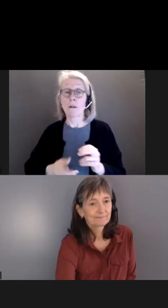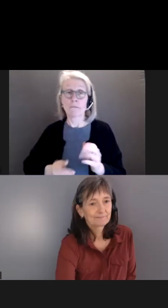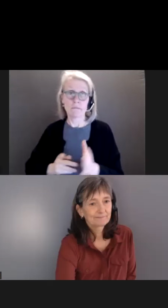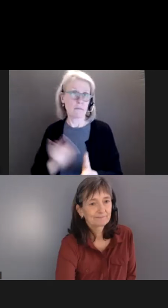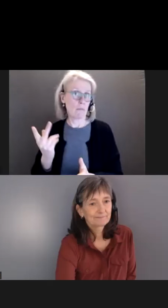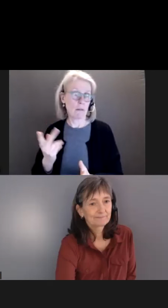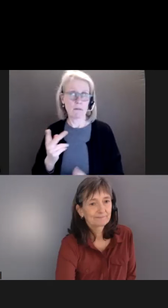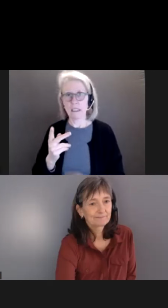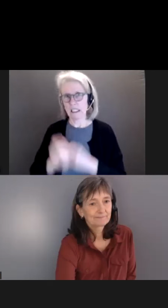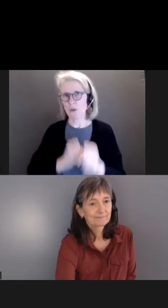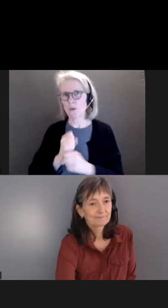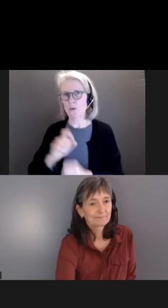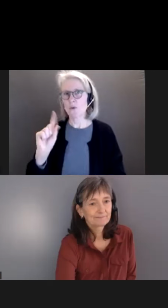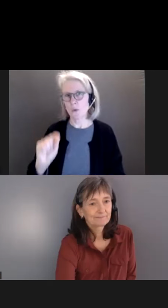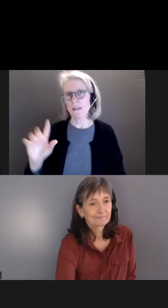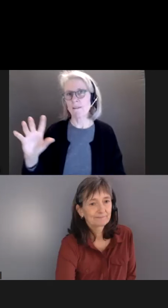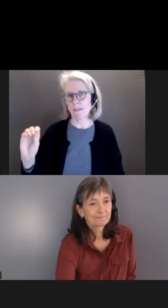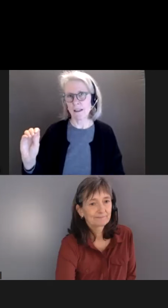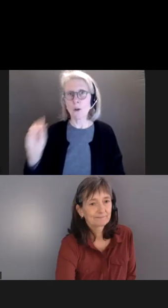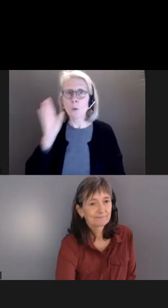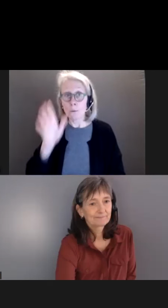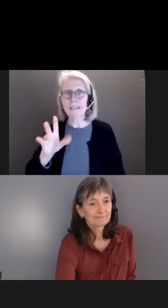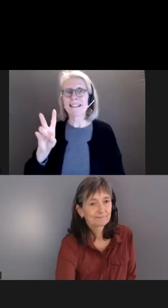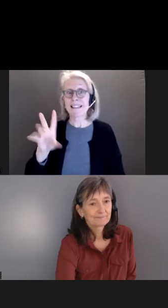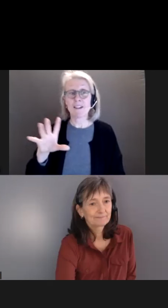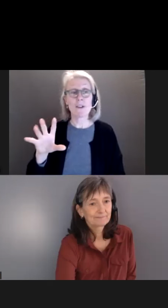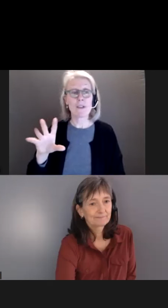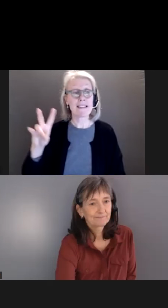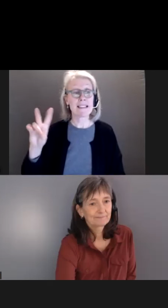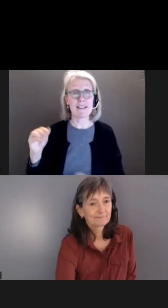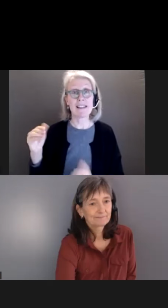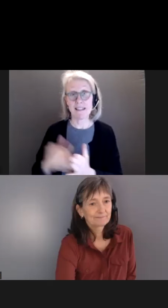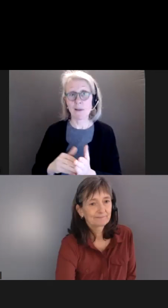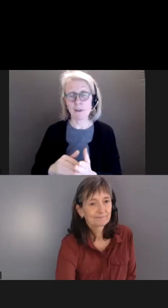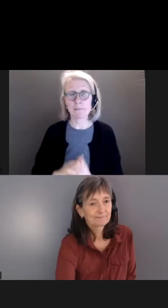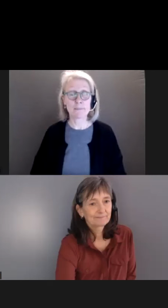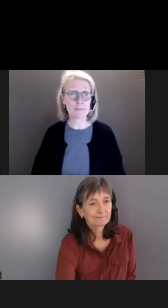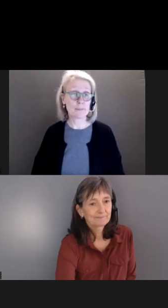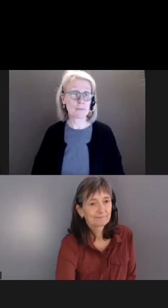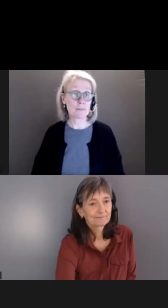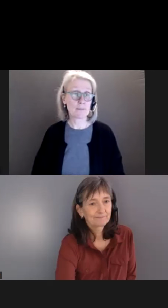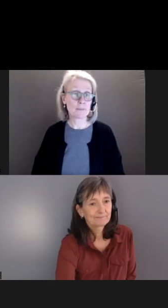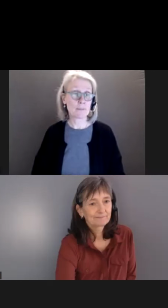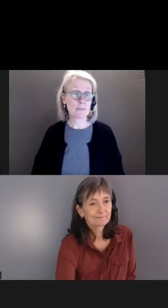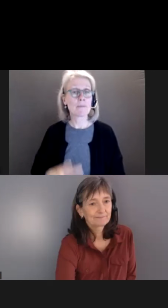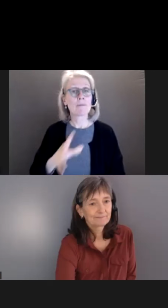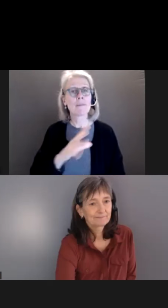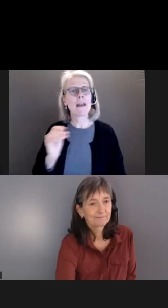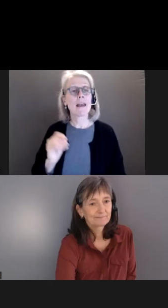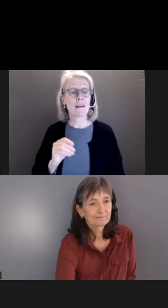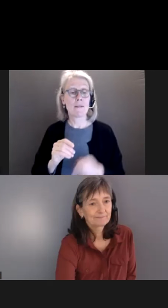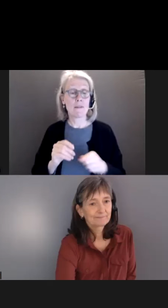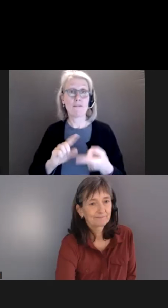by 2050 to 770,000. And since data on the cost of unpaid caregiving